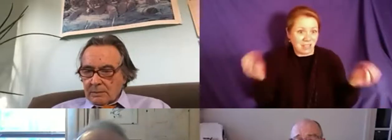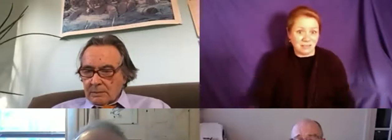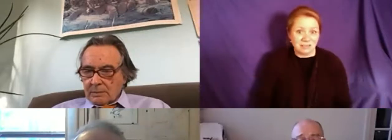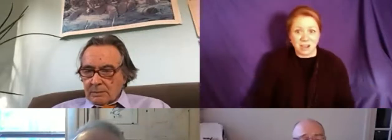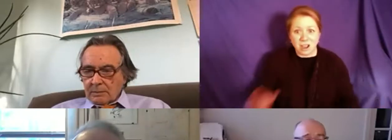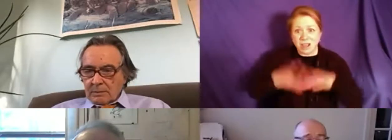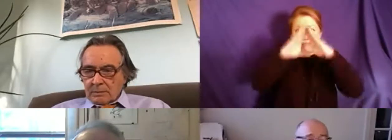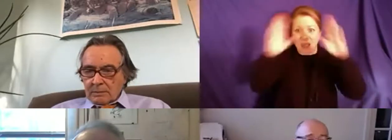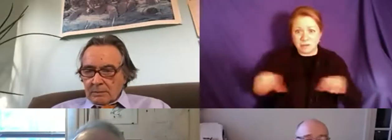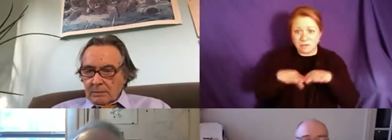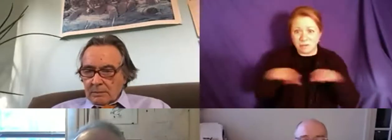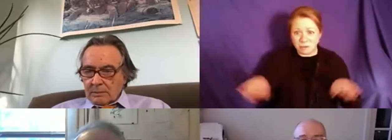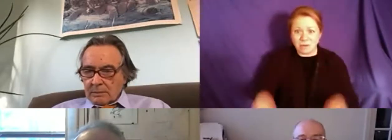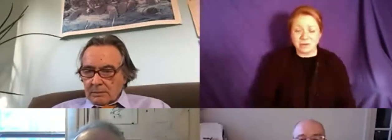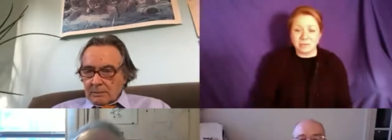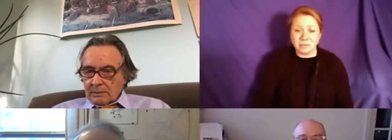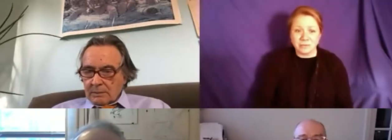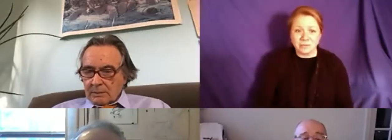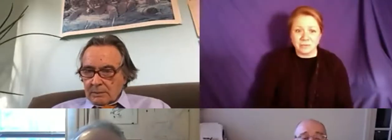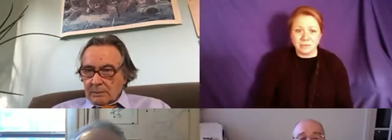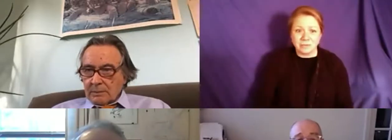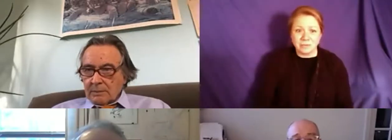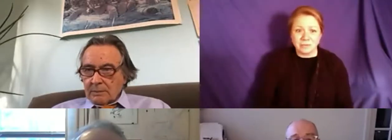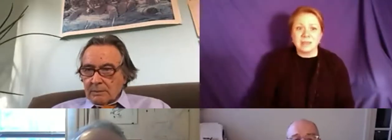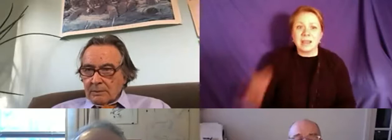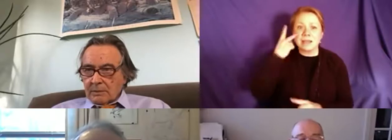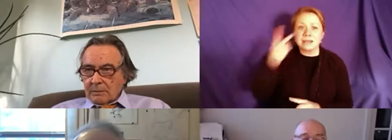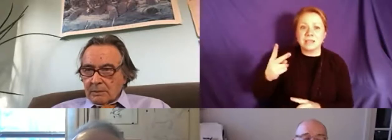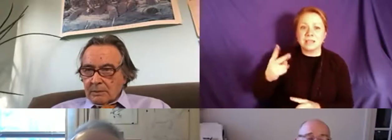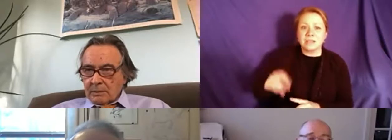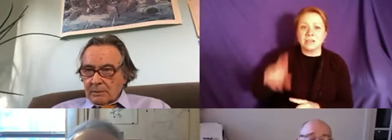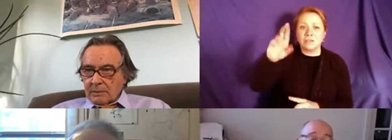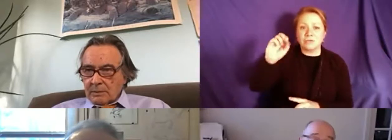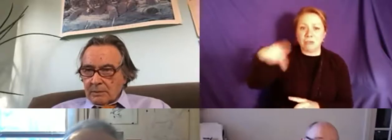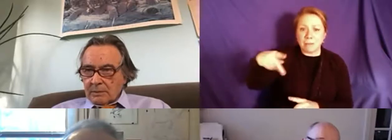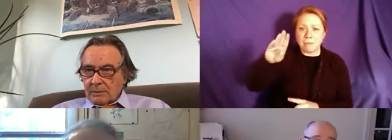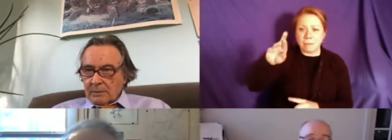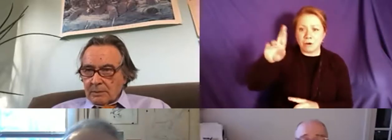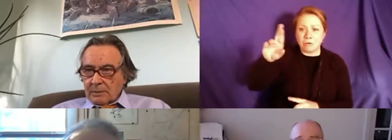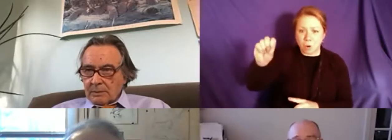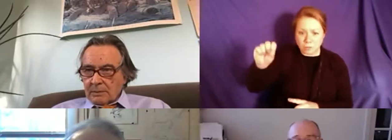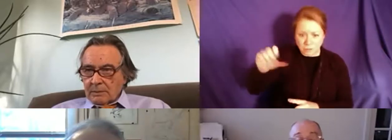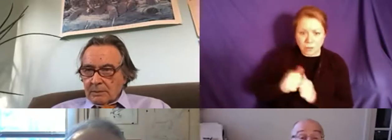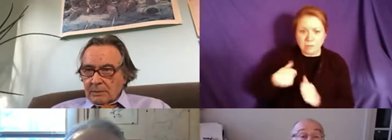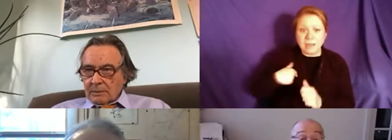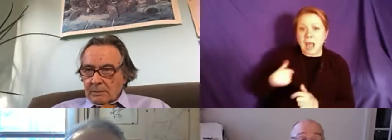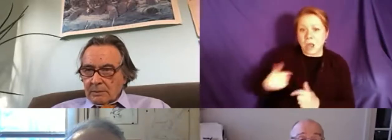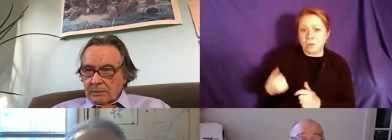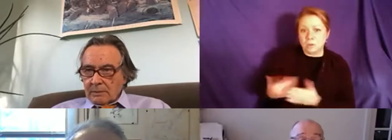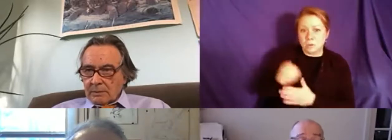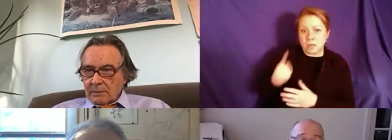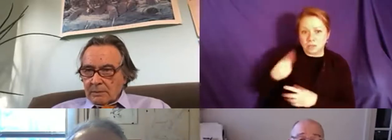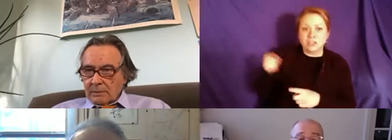floor. Even I see Representative Burroughs is here with me, and I was new last year, she's new this year. The